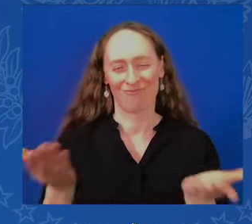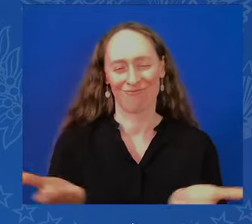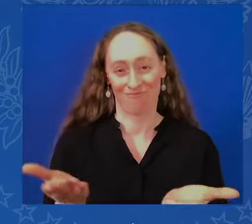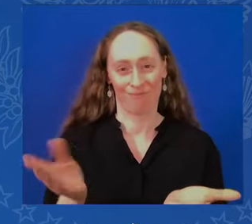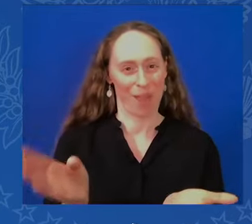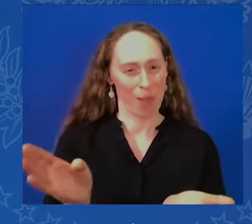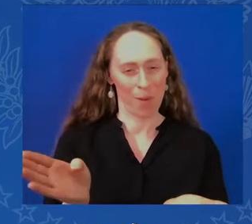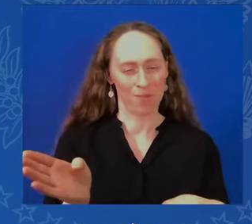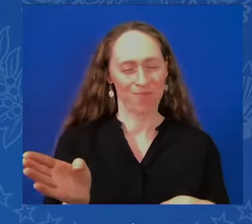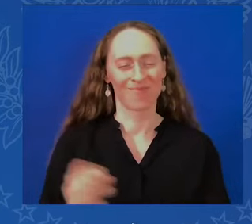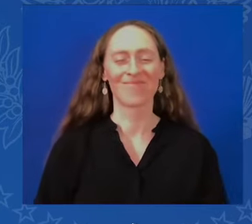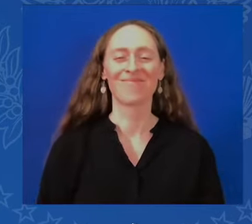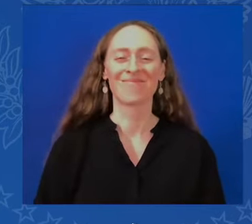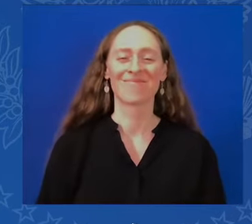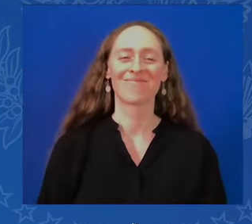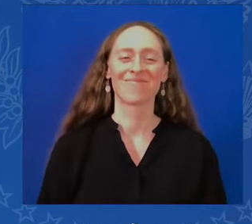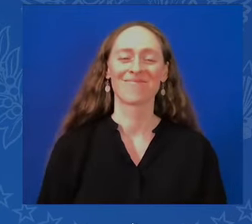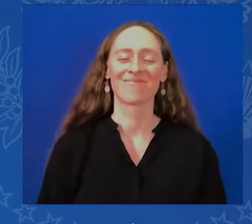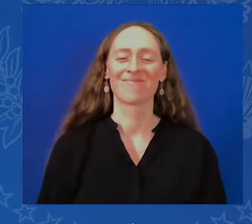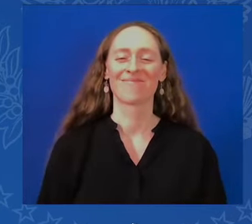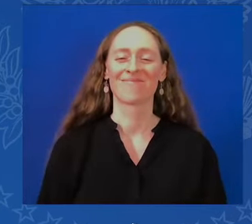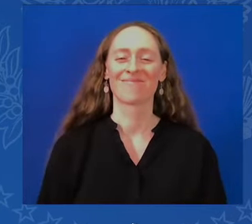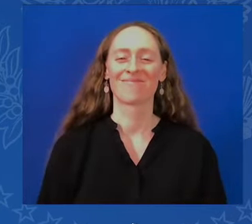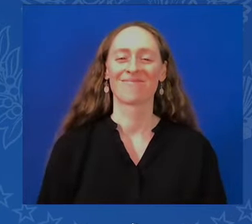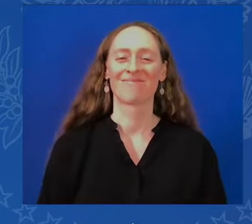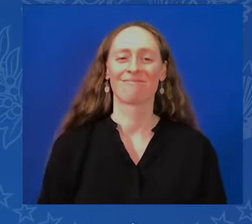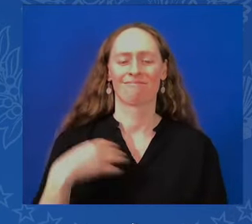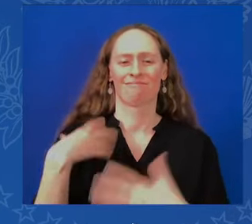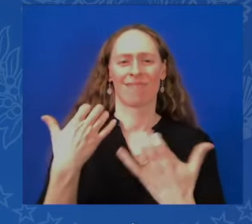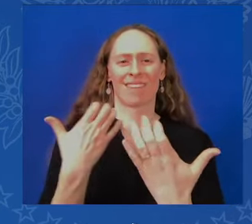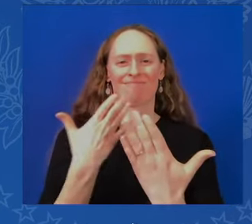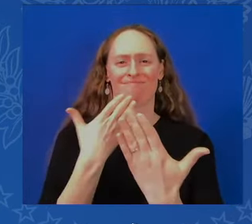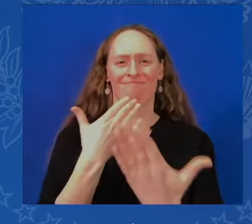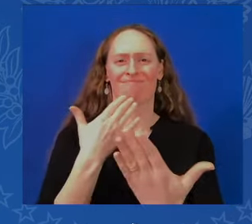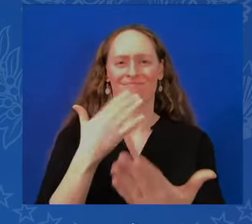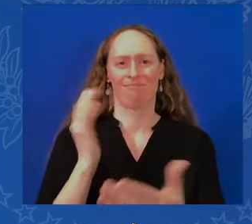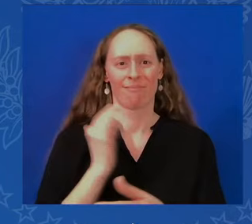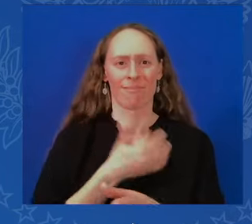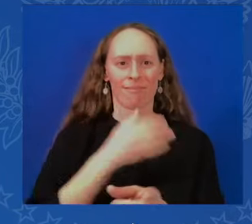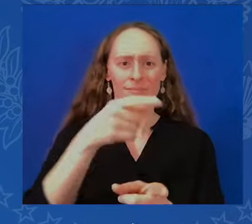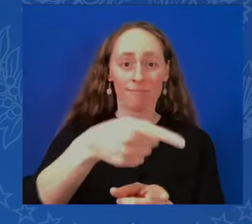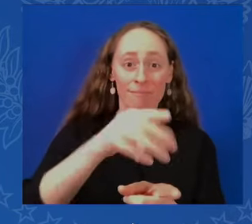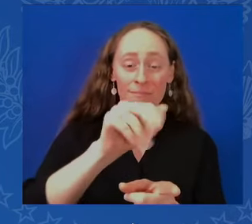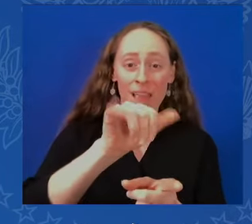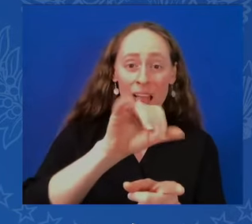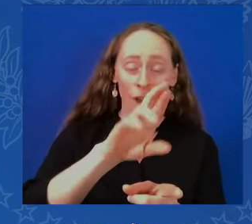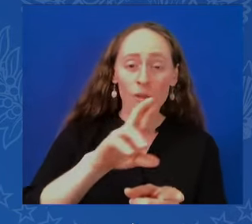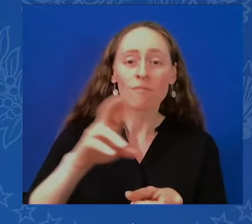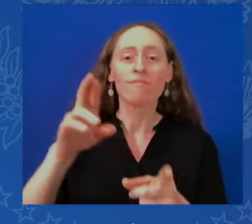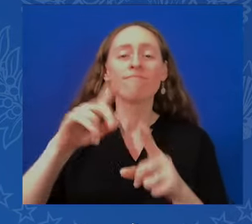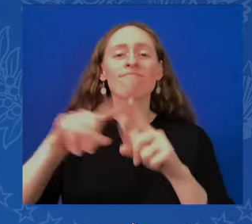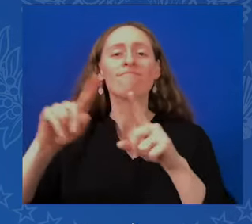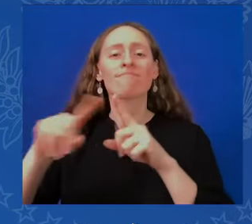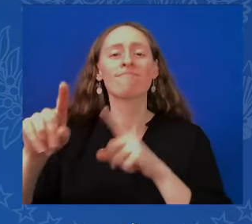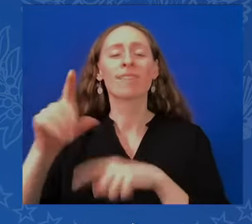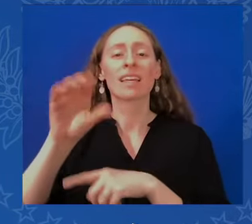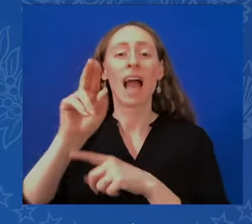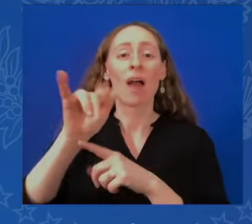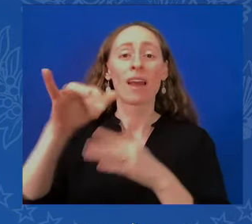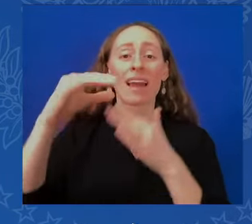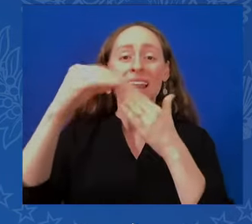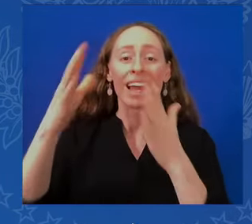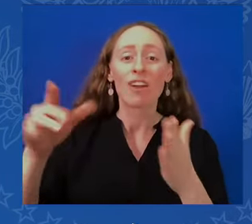I want to thank the mayor, our county leaders, our federal delegation, Marylanders from all walks of